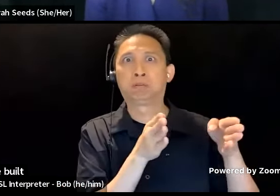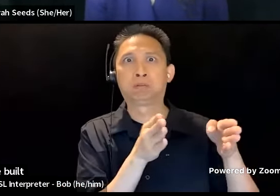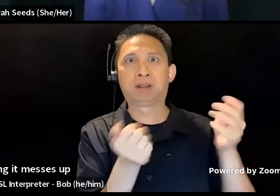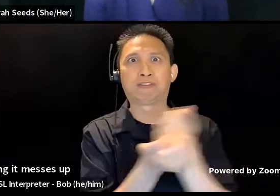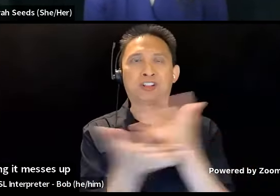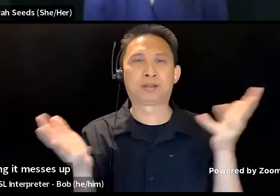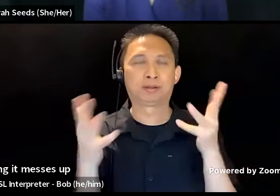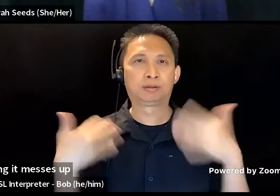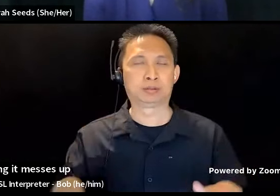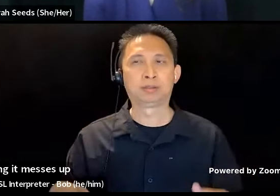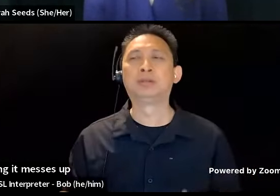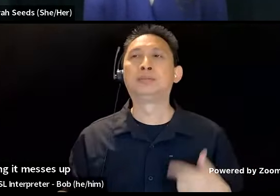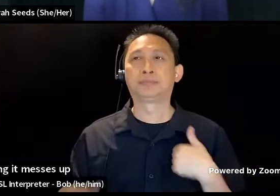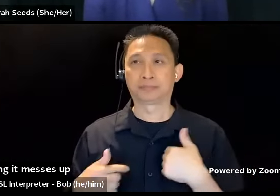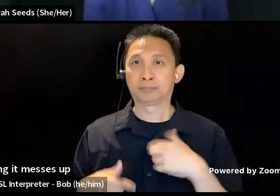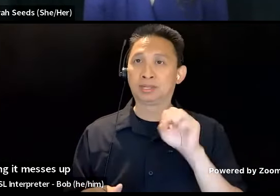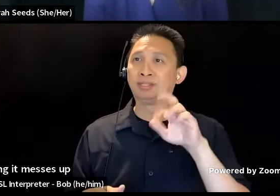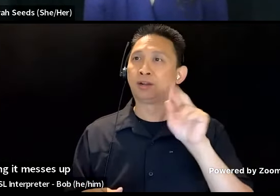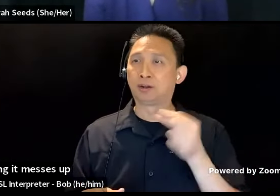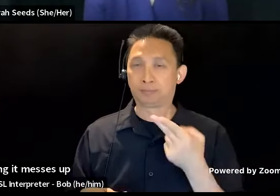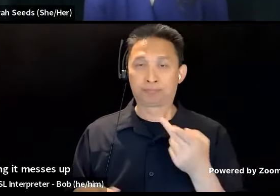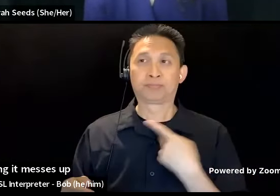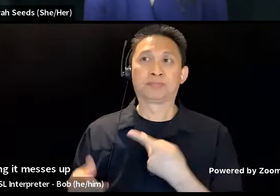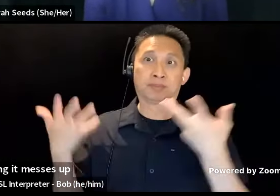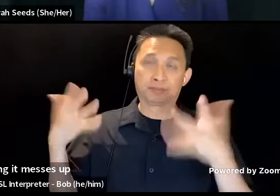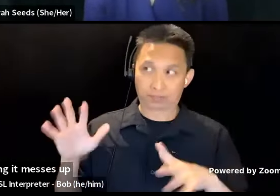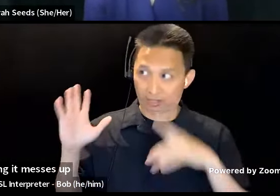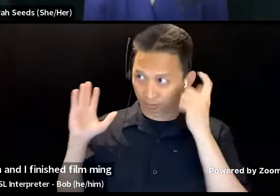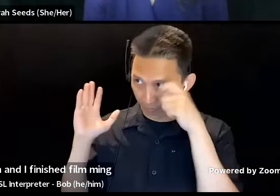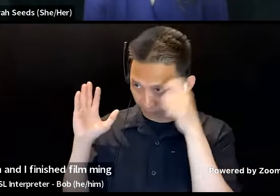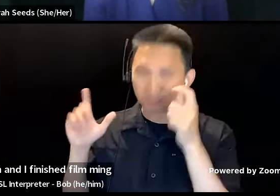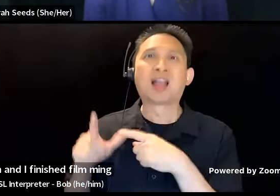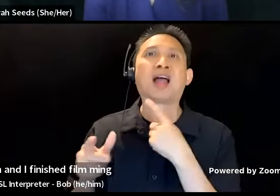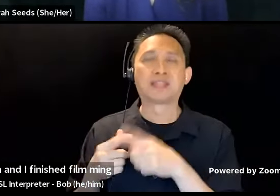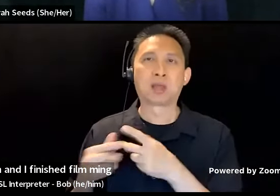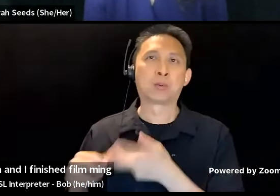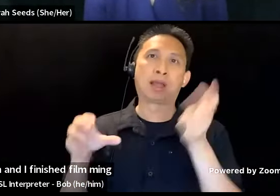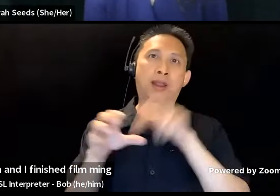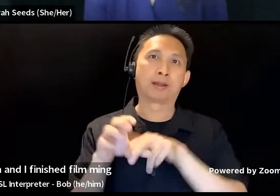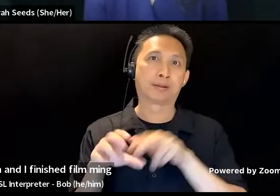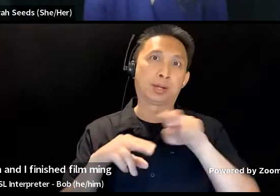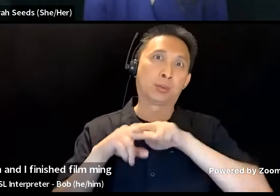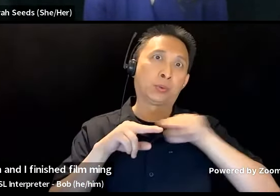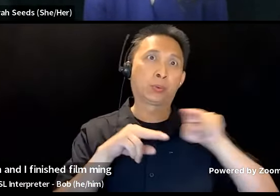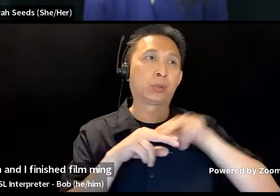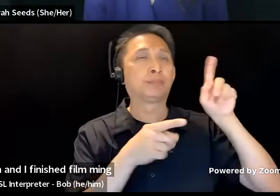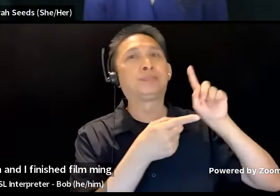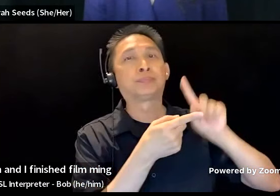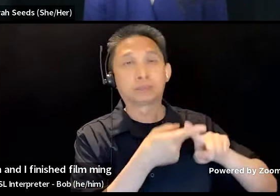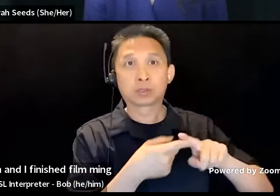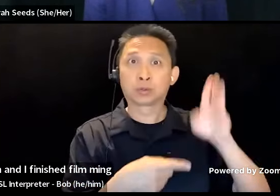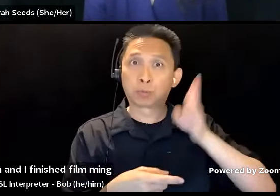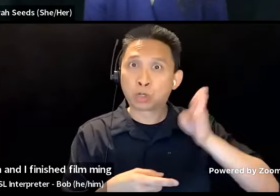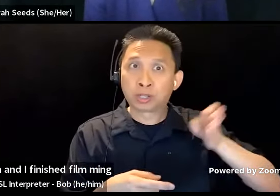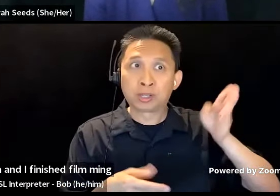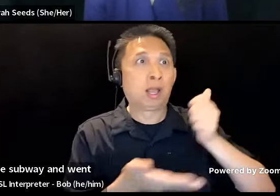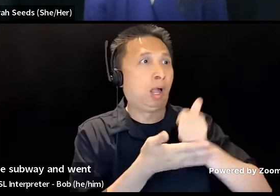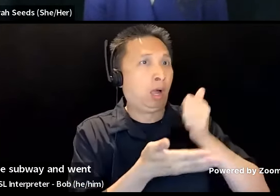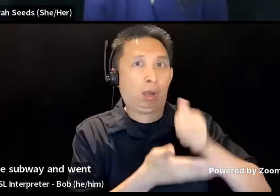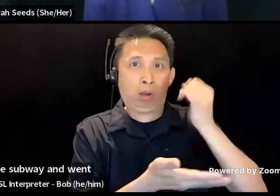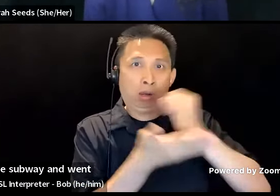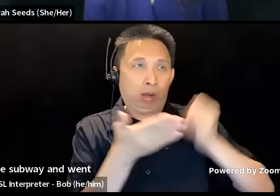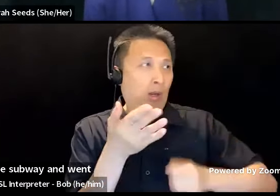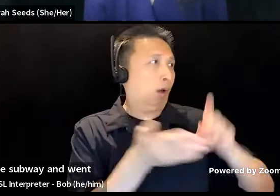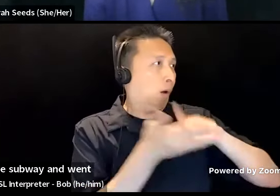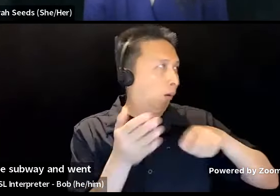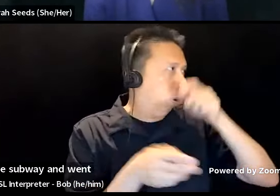one day. We literally hopped on the subway and went to Brooklyn to help the production design and all the art direction team people